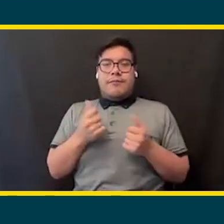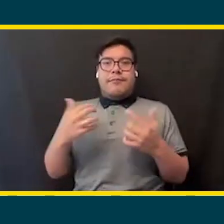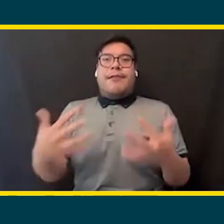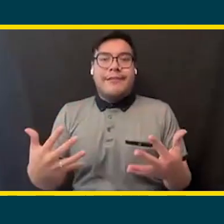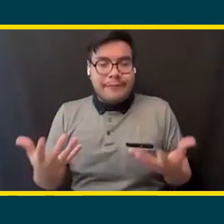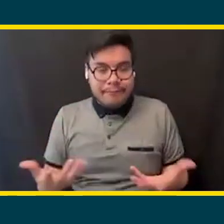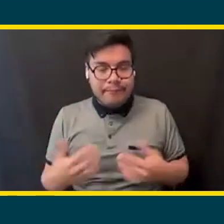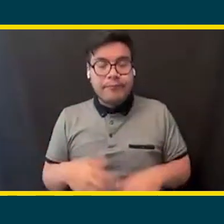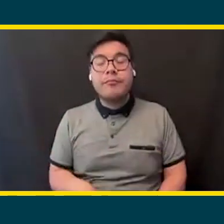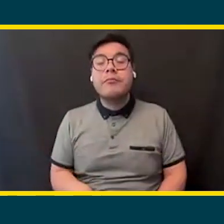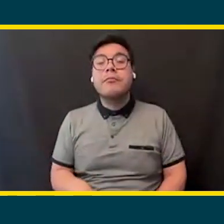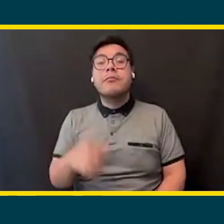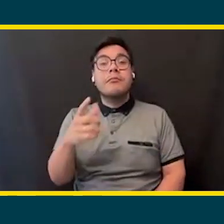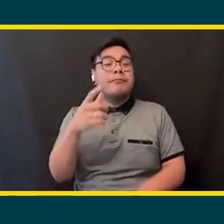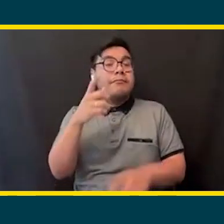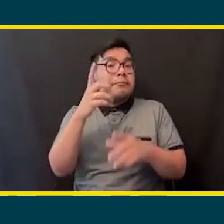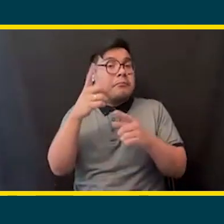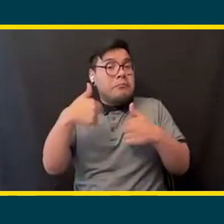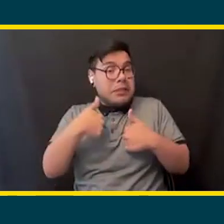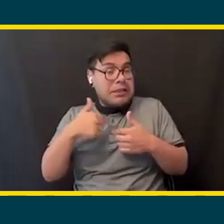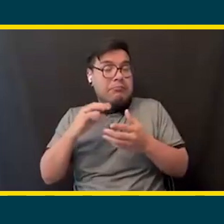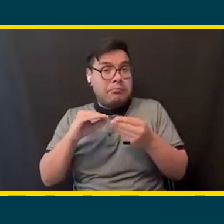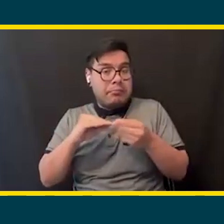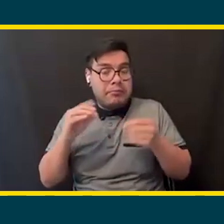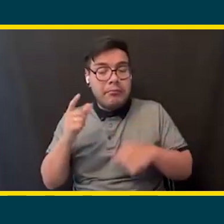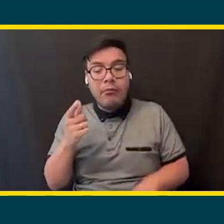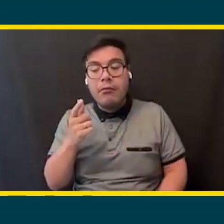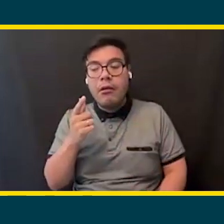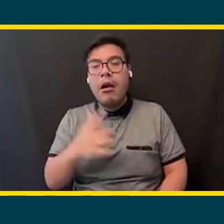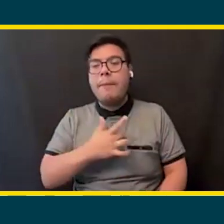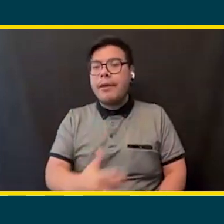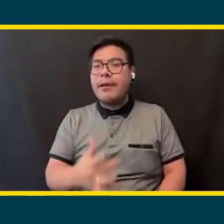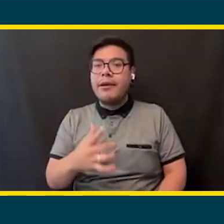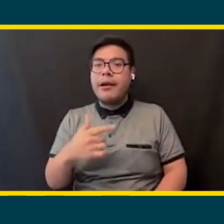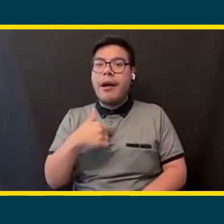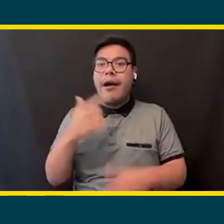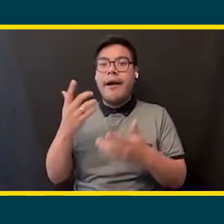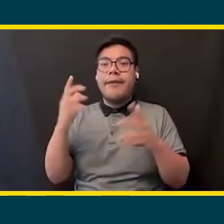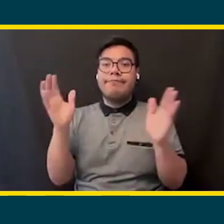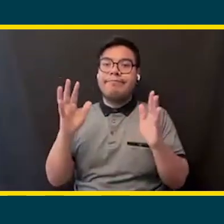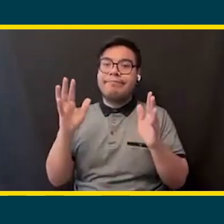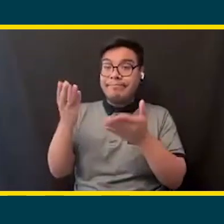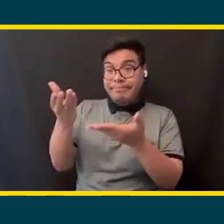me, I tend to wave, flap, plastic,